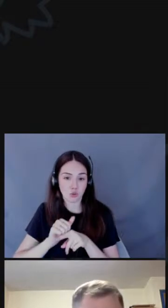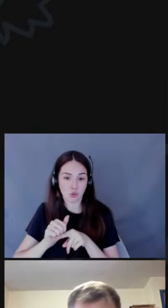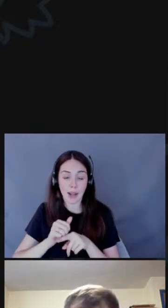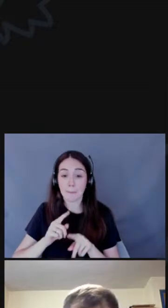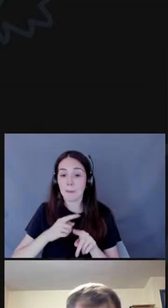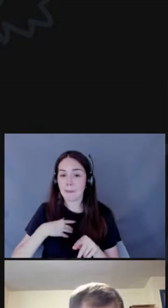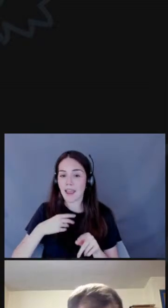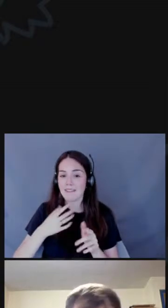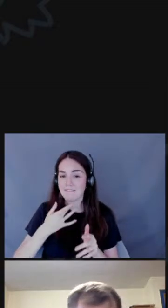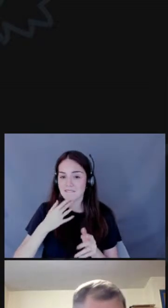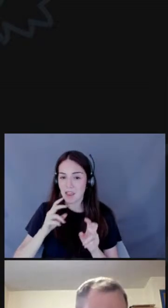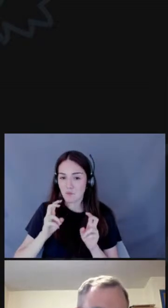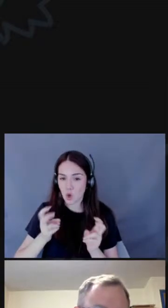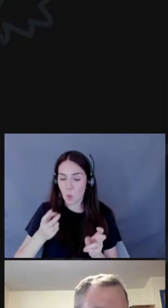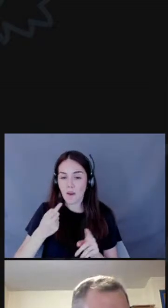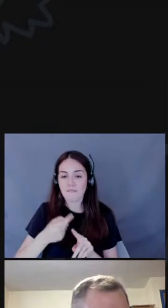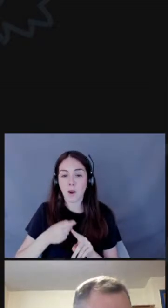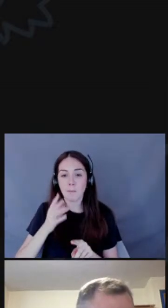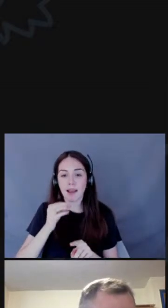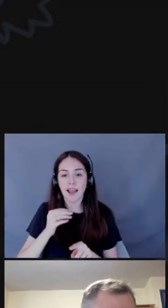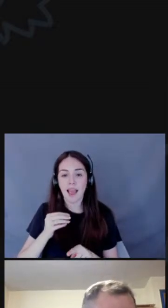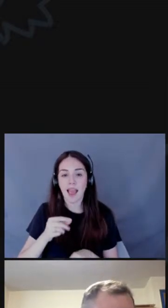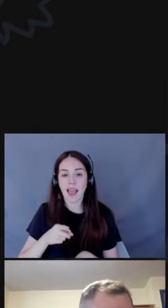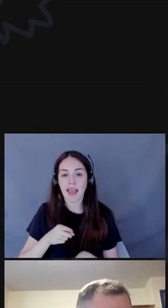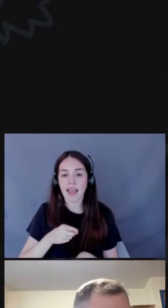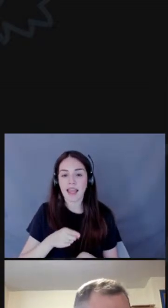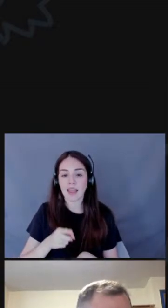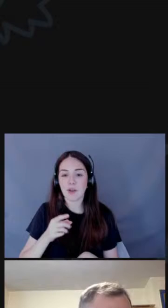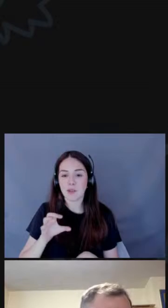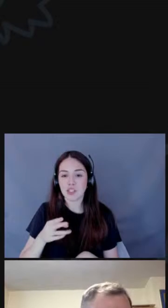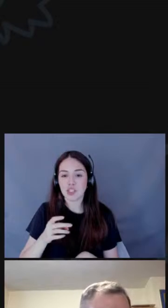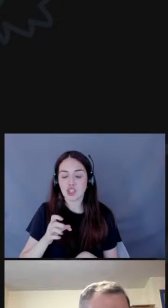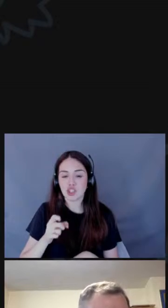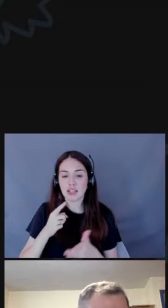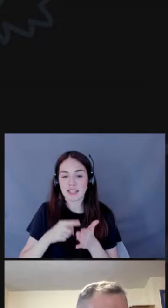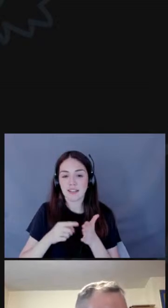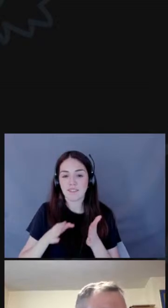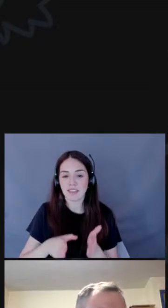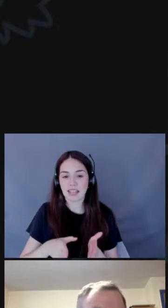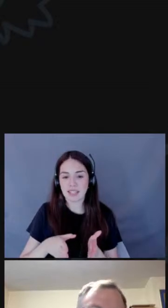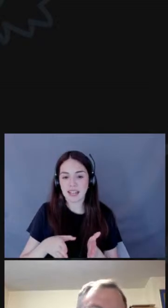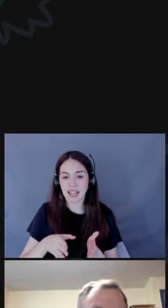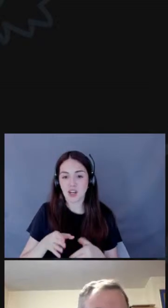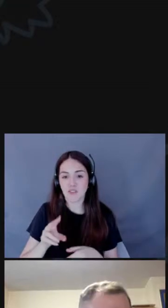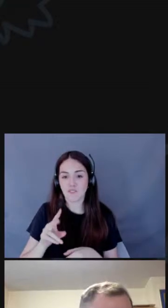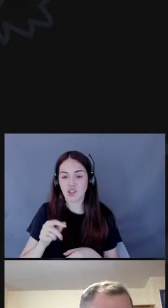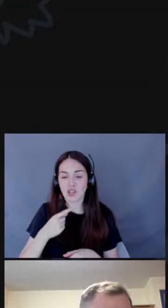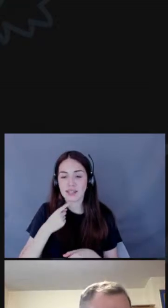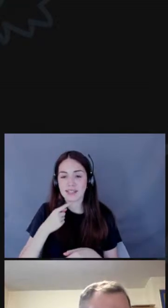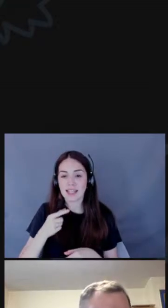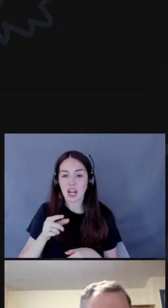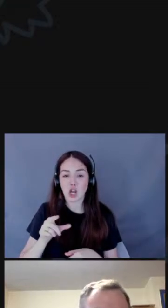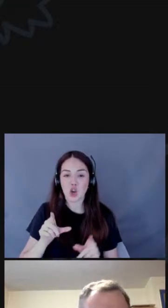this is a guy who was an amateur Chessie investigator in Virginia, and he said this: "Crabbers and